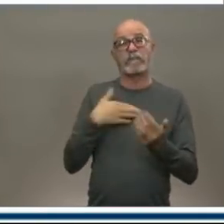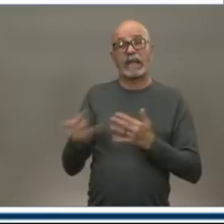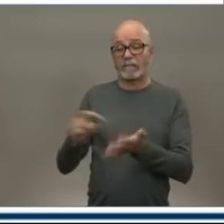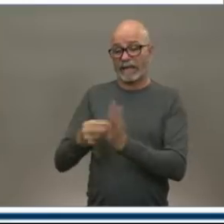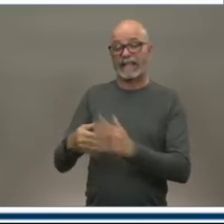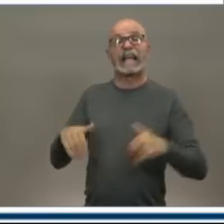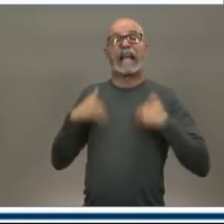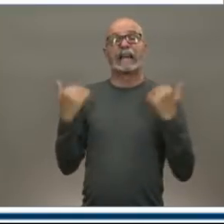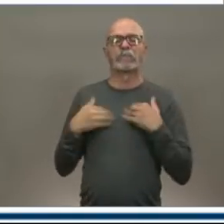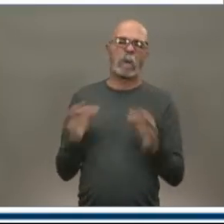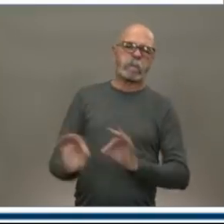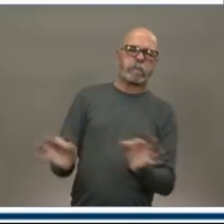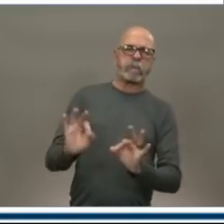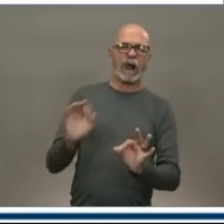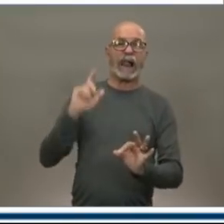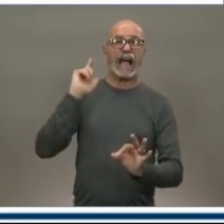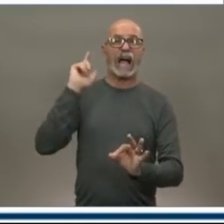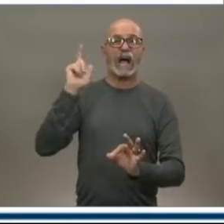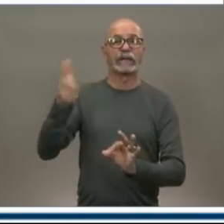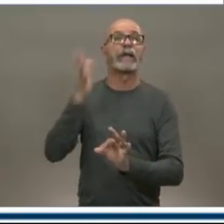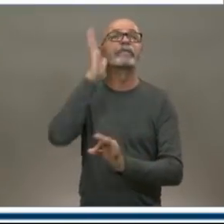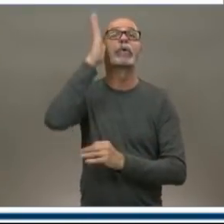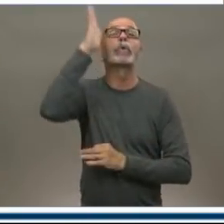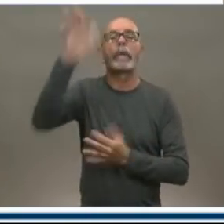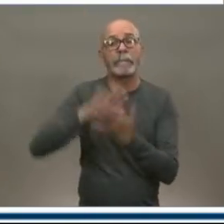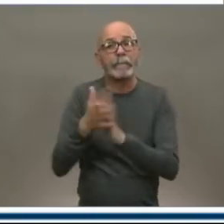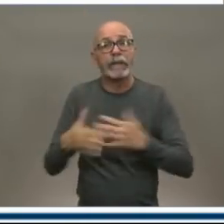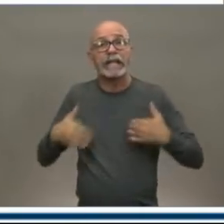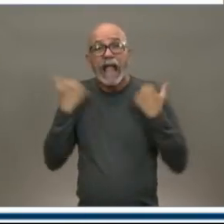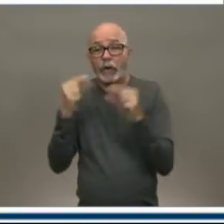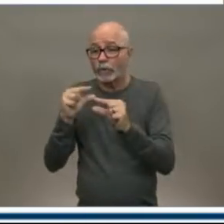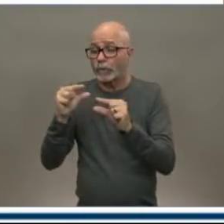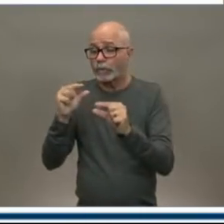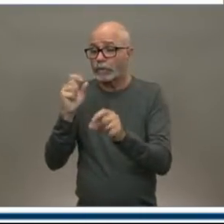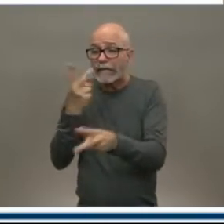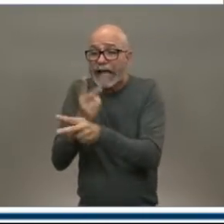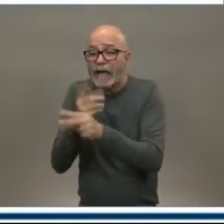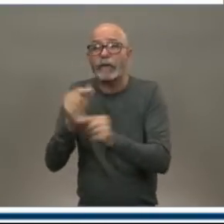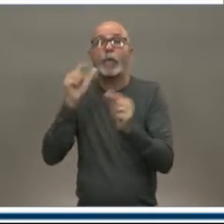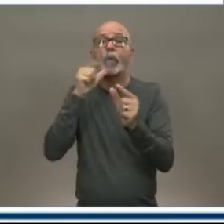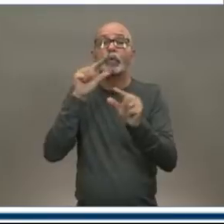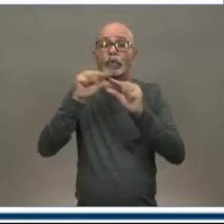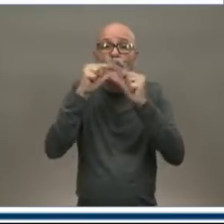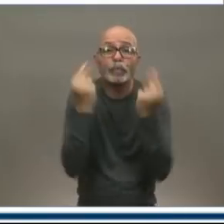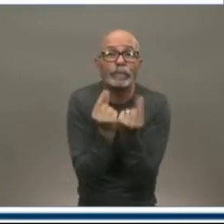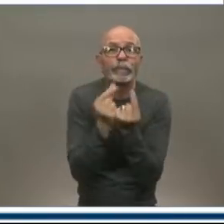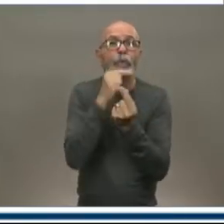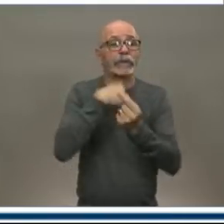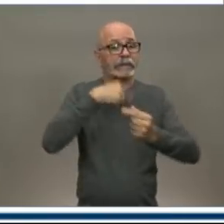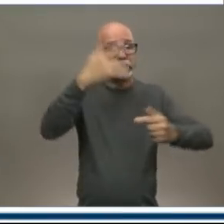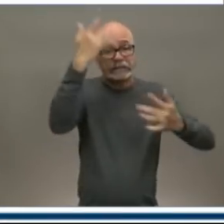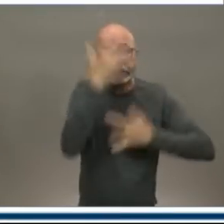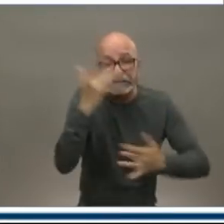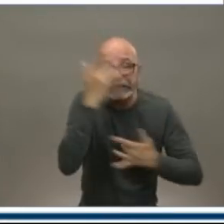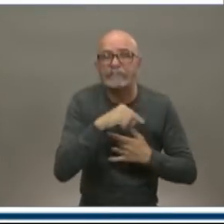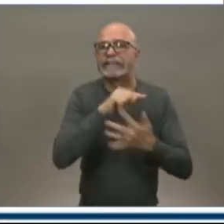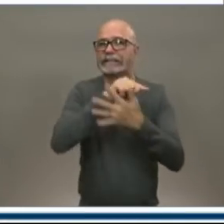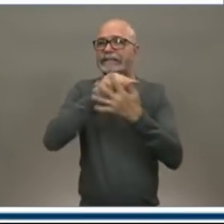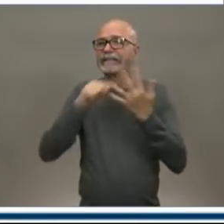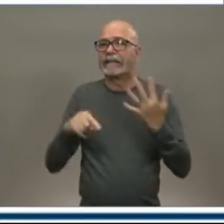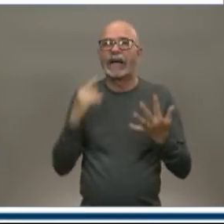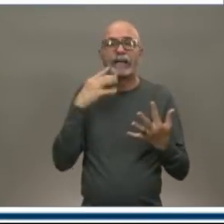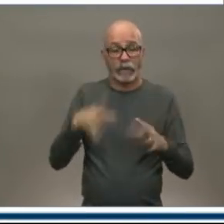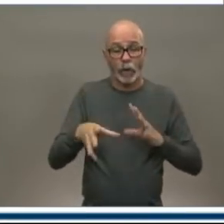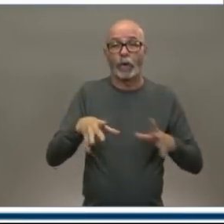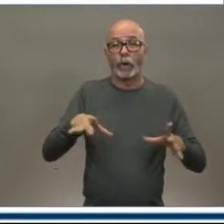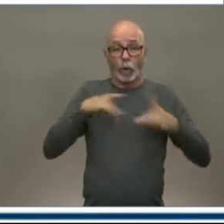need healthcare. Who in their own group? There's more and more people with underlying chronic conditions, immune suppression, et cetera, that they may not